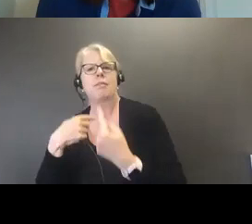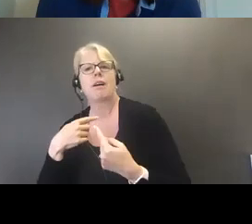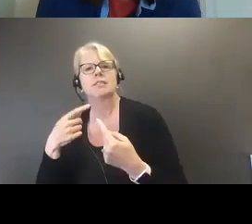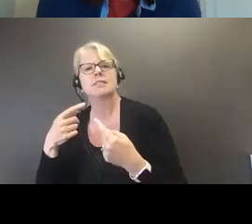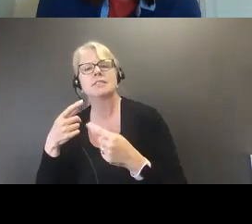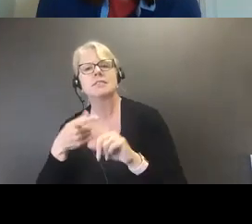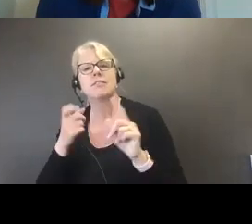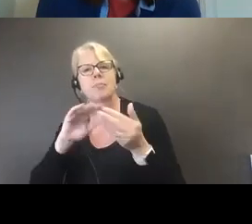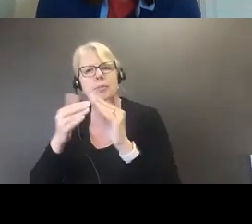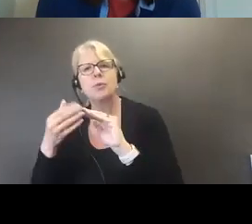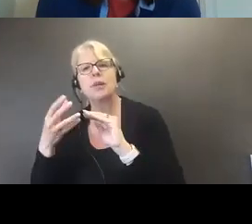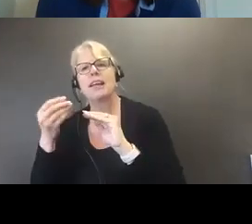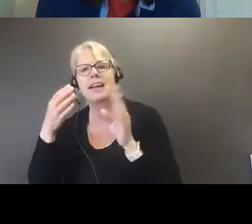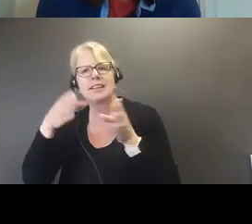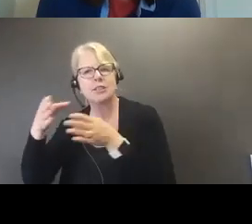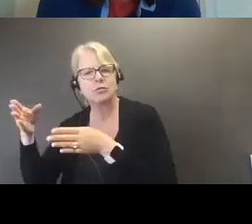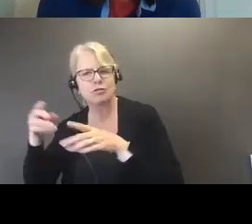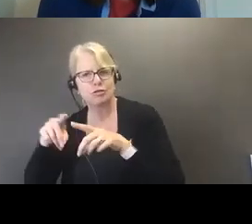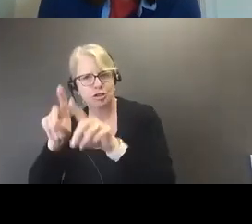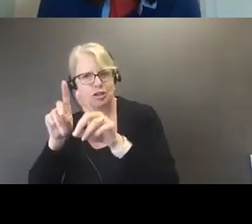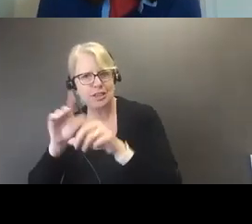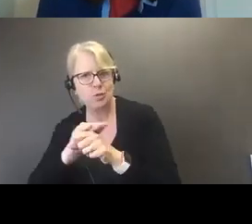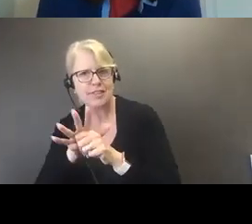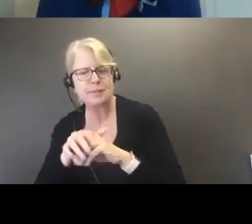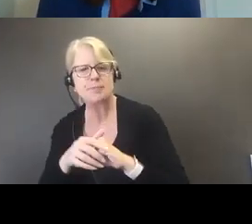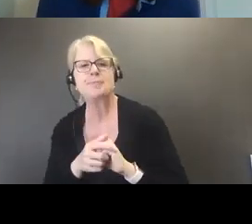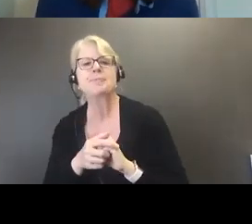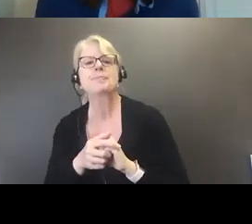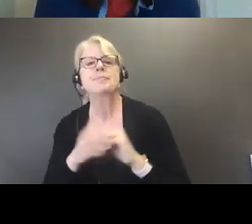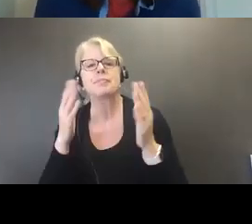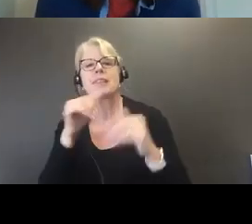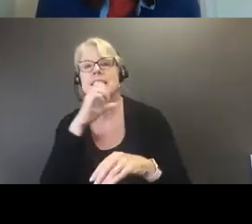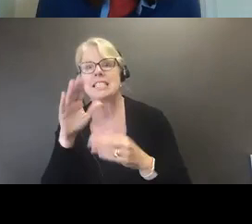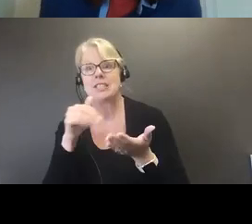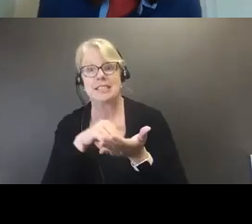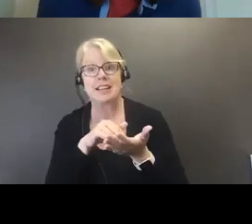and individuals during this time. So senior centers